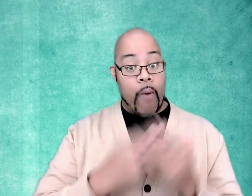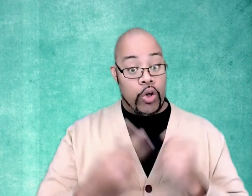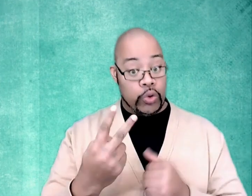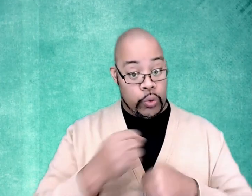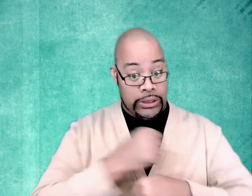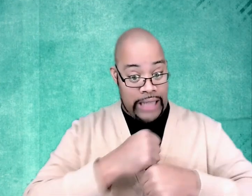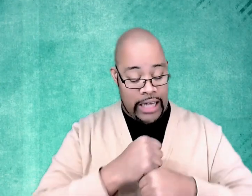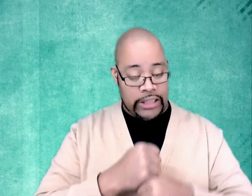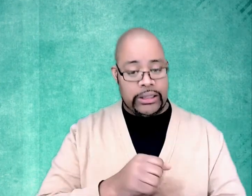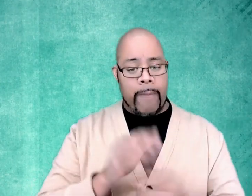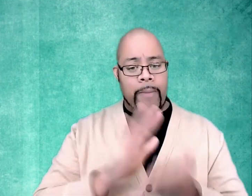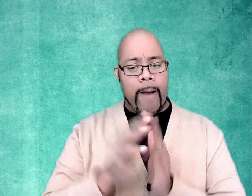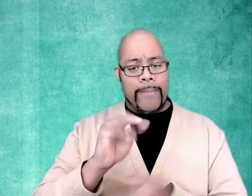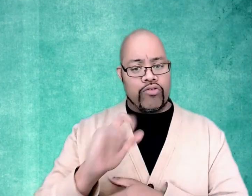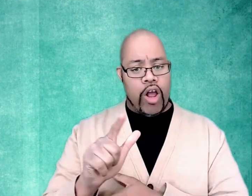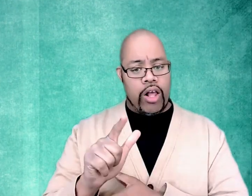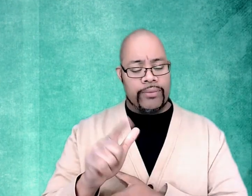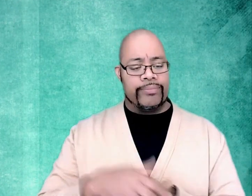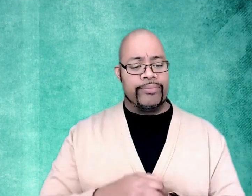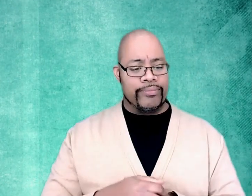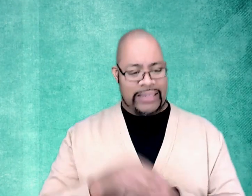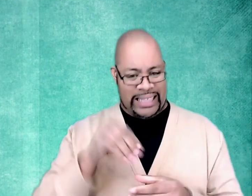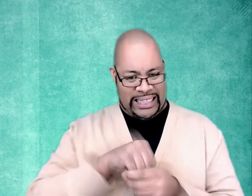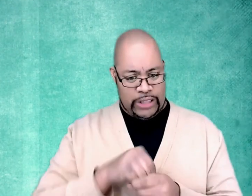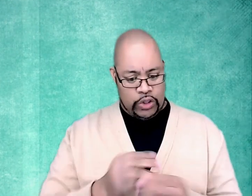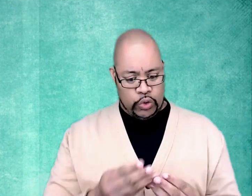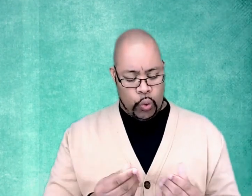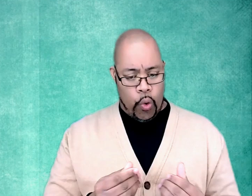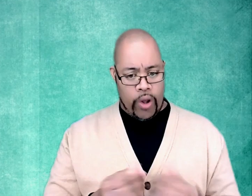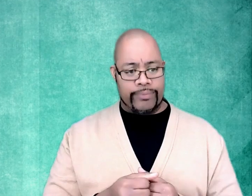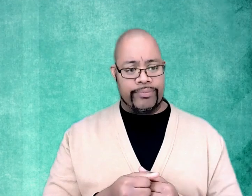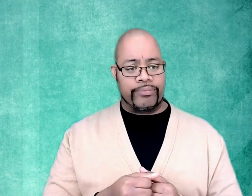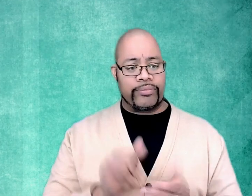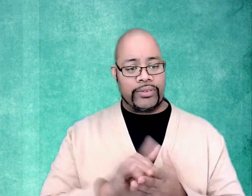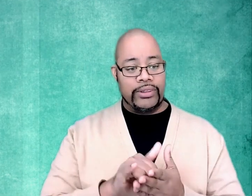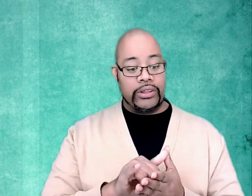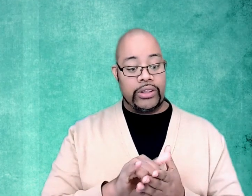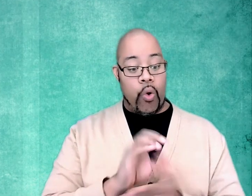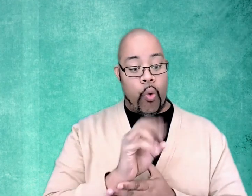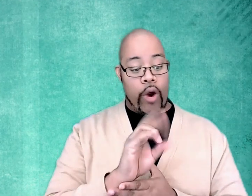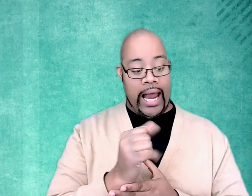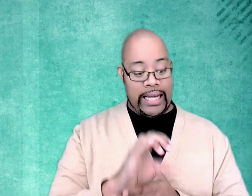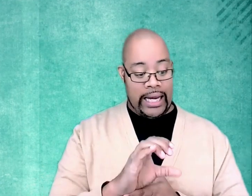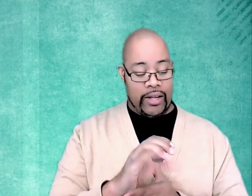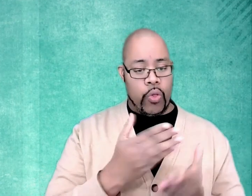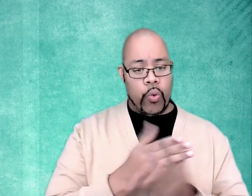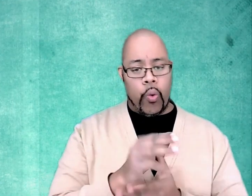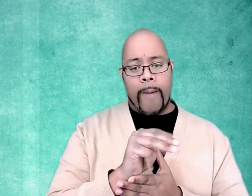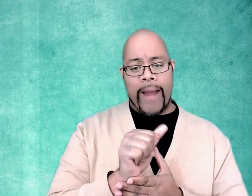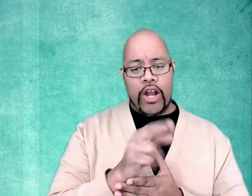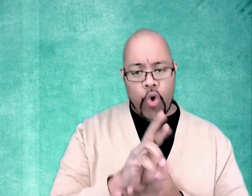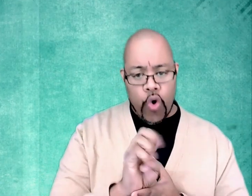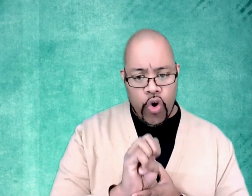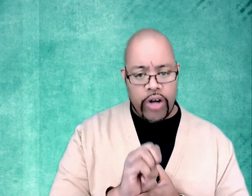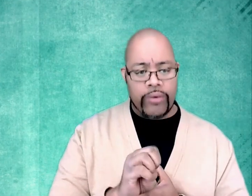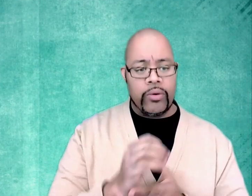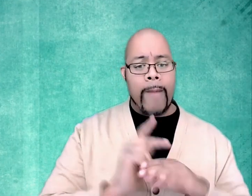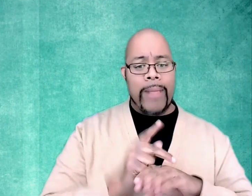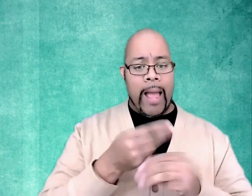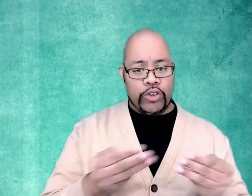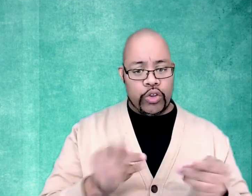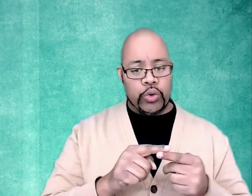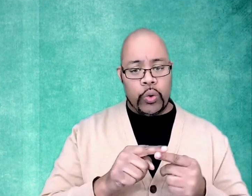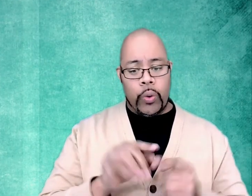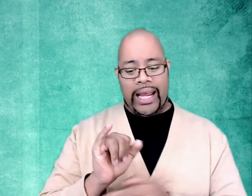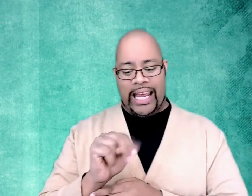is mineralization. This stage takes place in the soil. Nitrogen moves from organic materials such as manure or plant materials